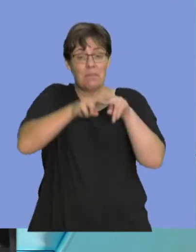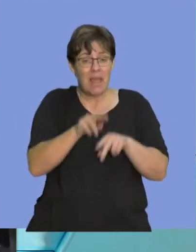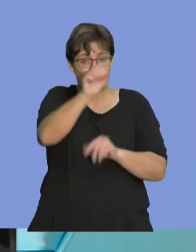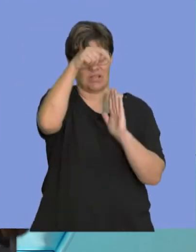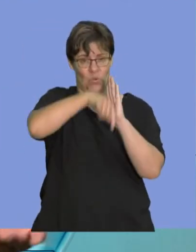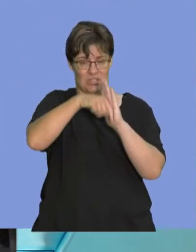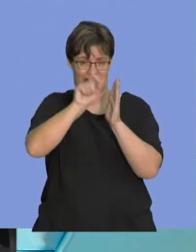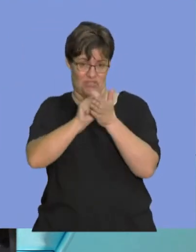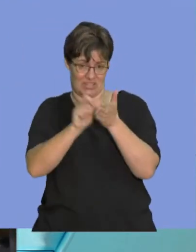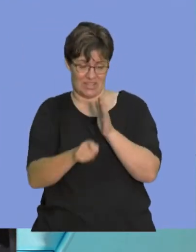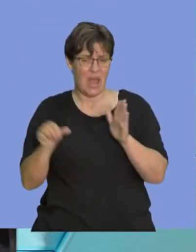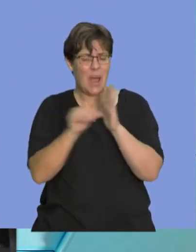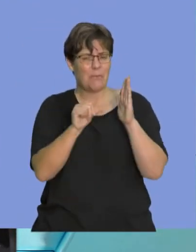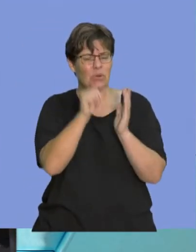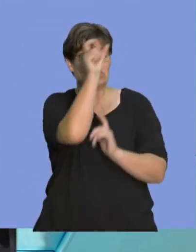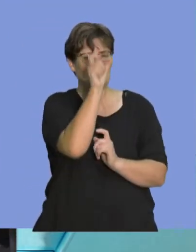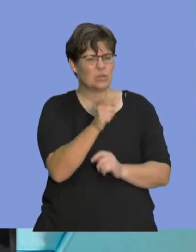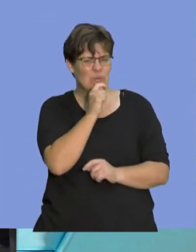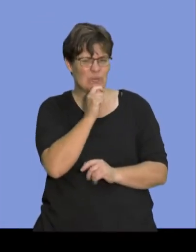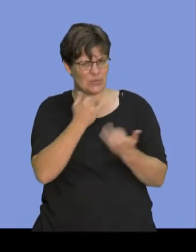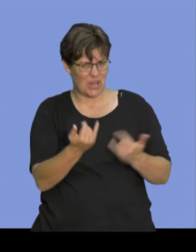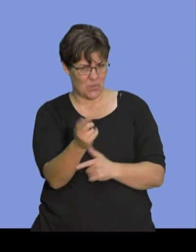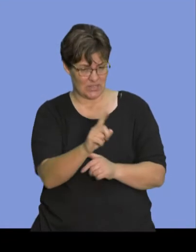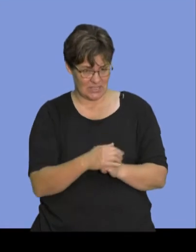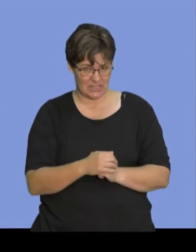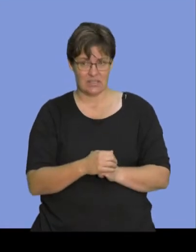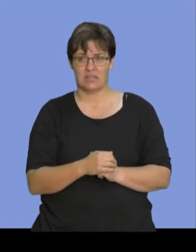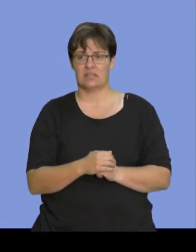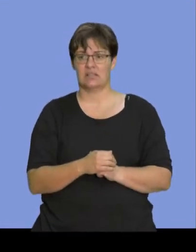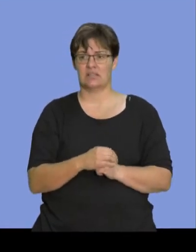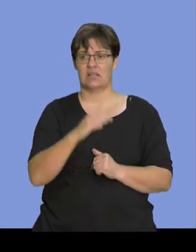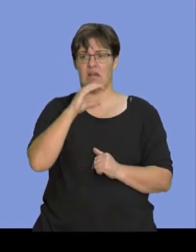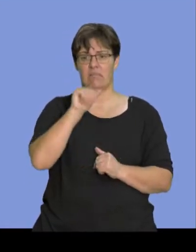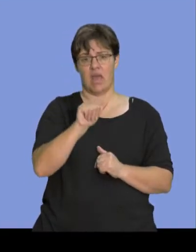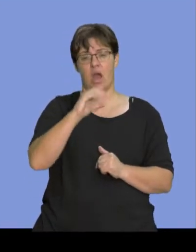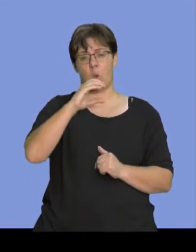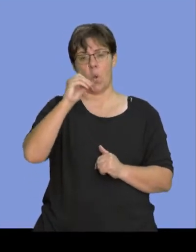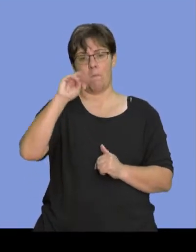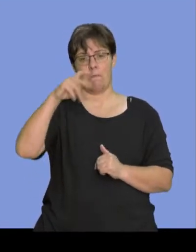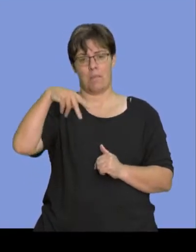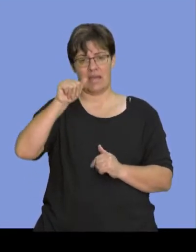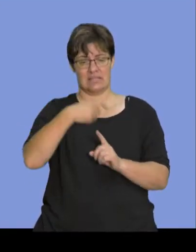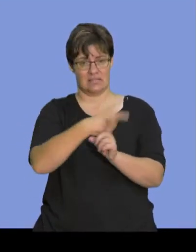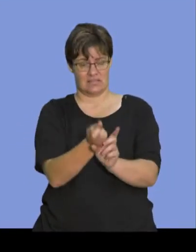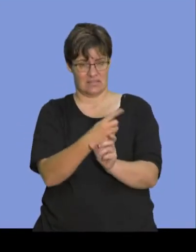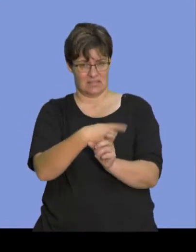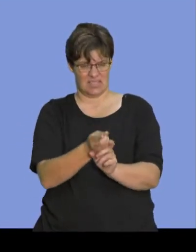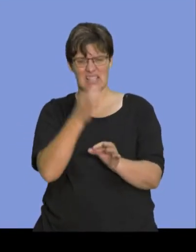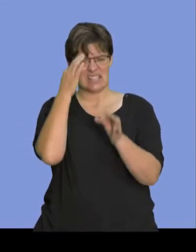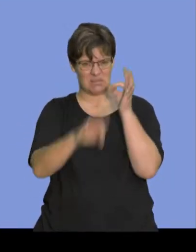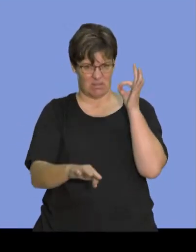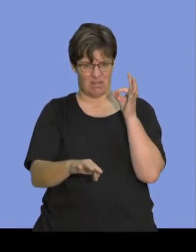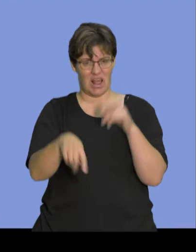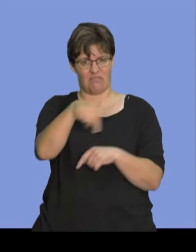what are some of the key terms that we shall use today? We've got a compass, which is actually a simple magnet, which